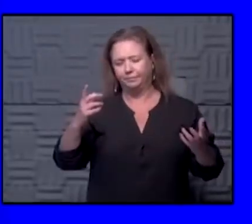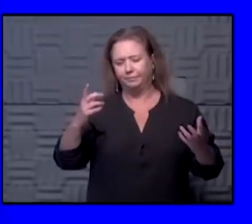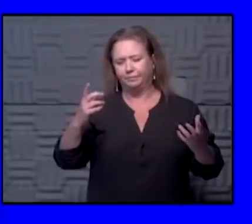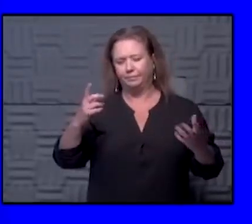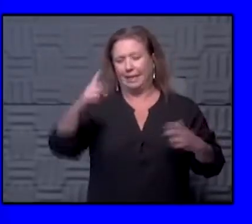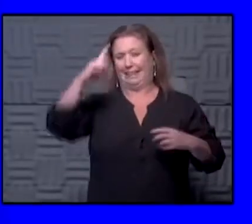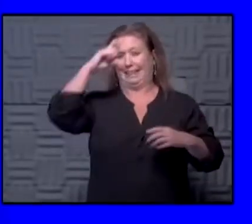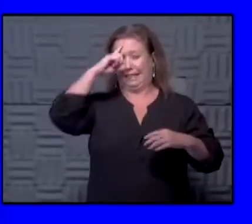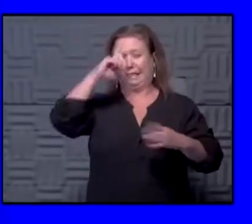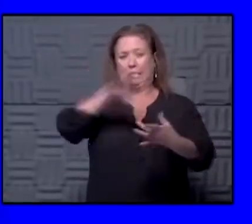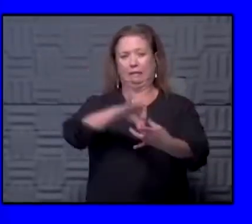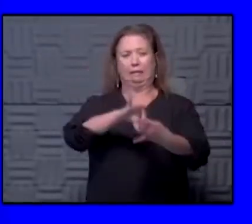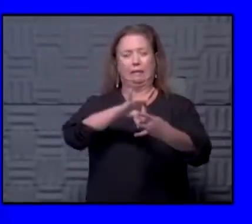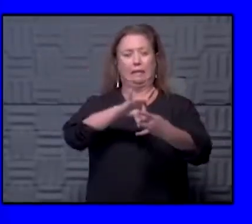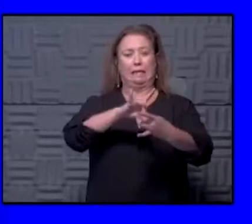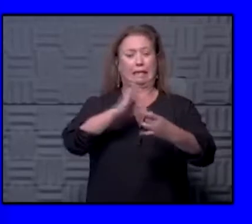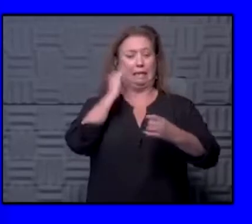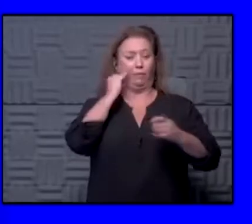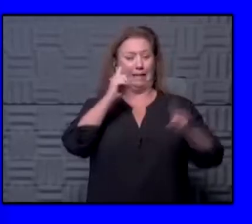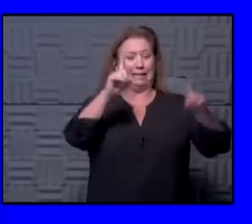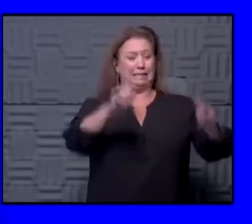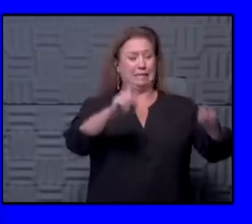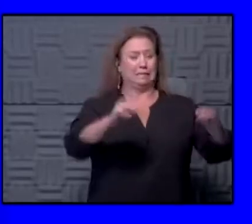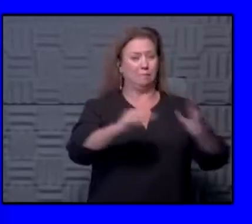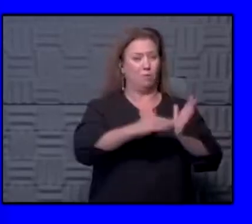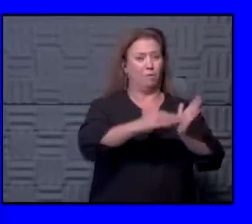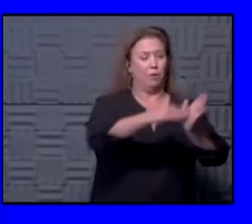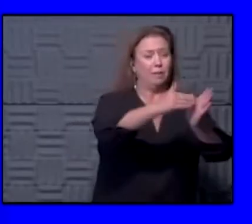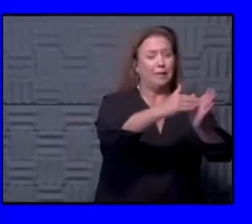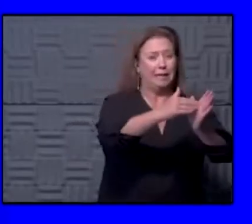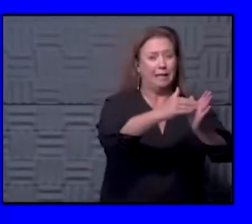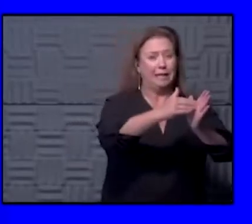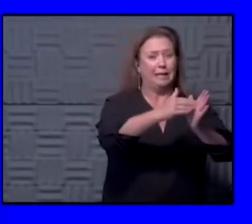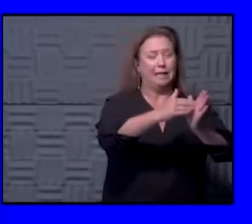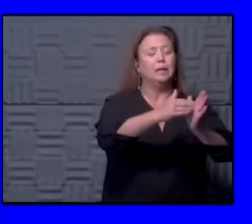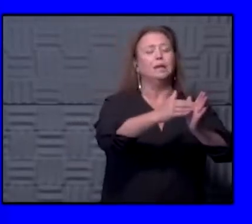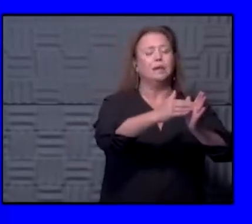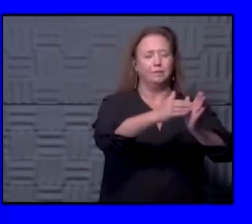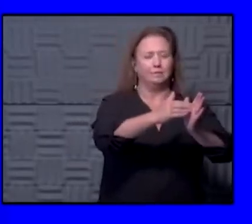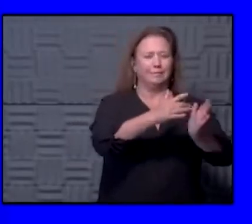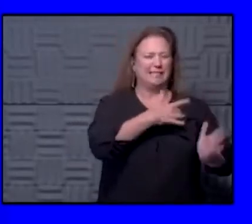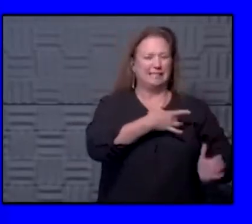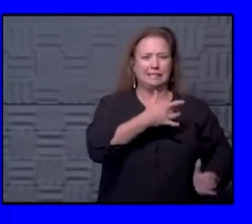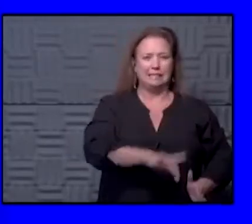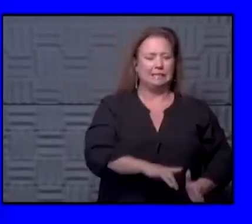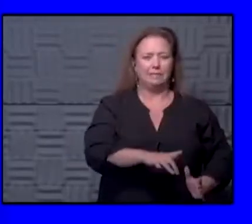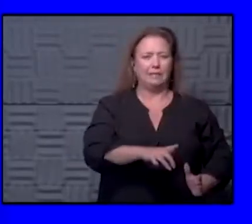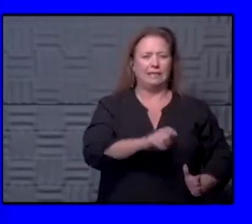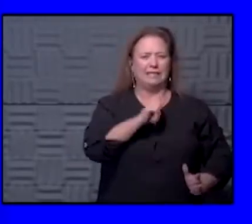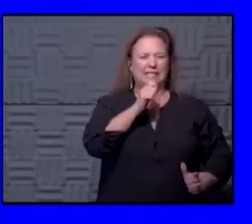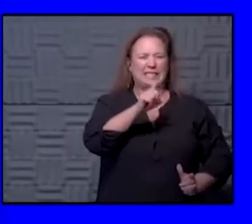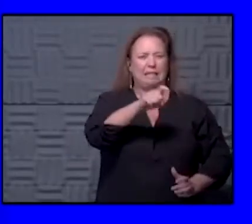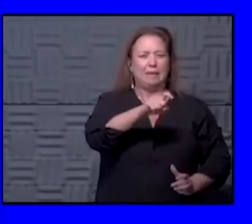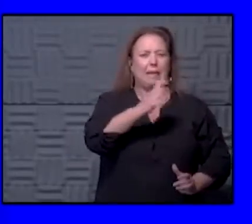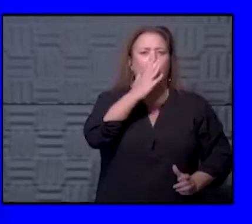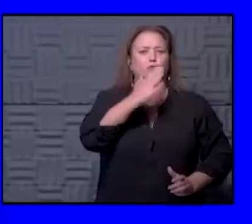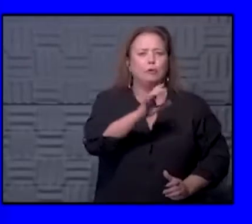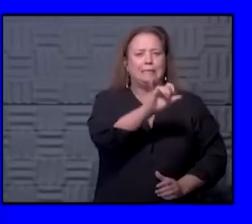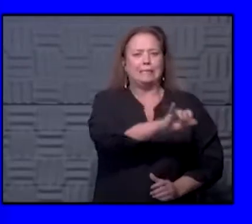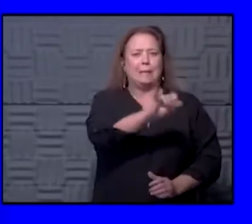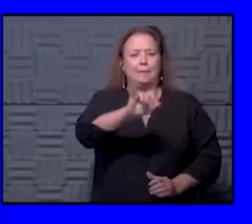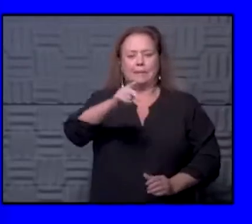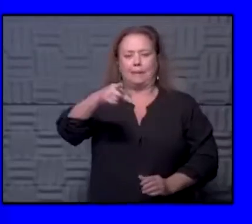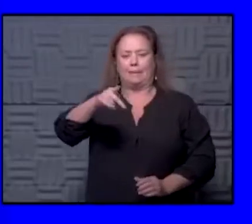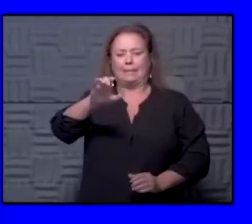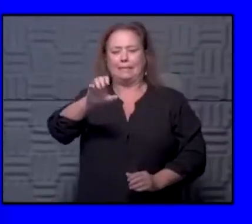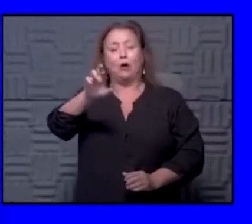line of thinking that if we can test more frequently, then the absolute sensitivity doesn't have to be as good as PCR, because we know in general